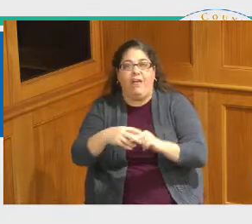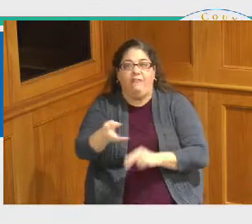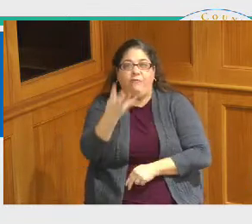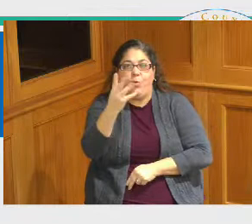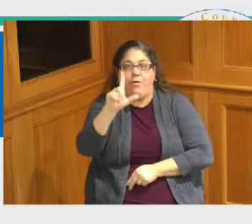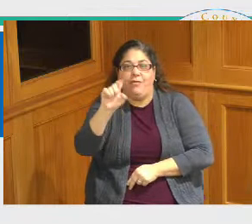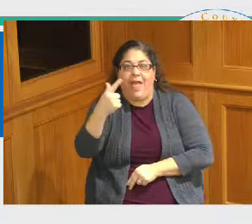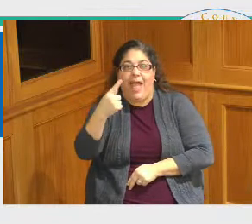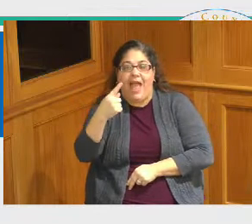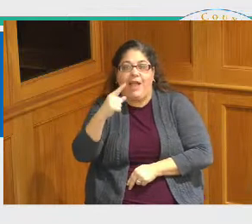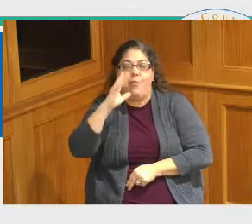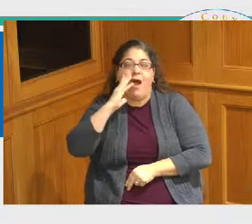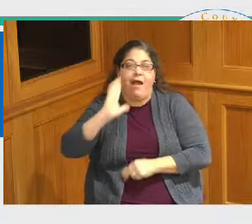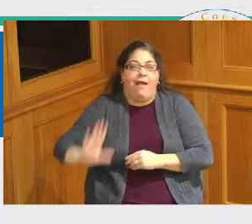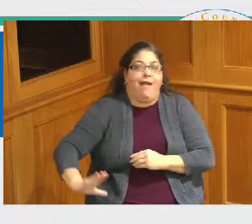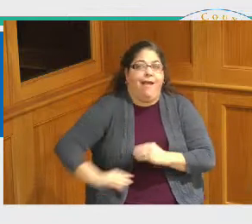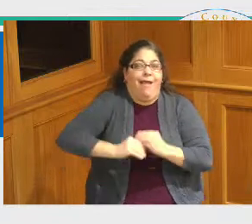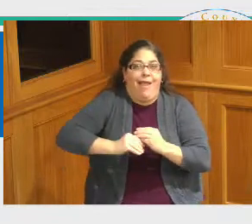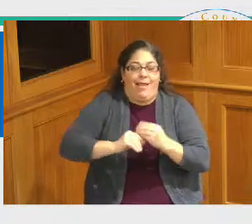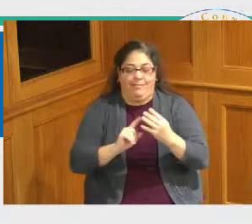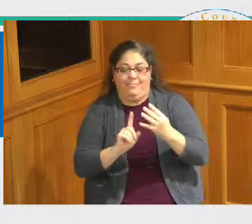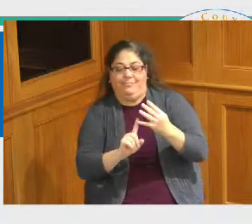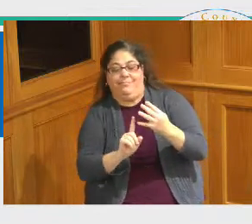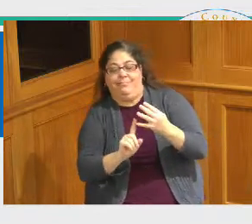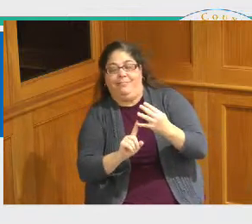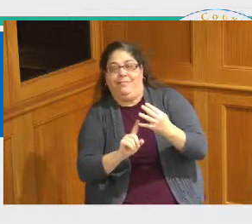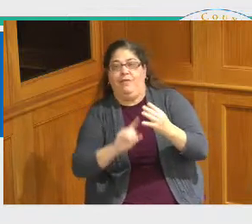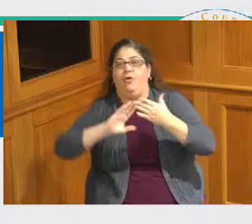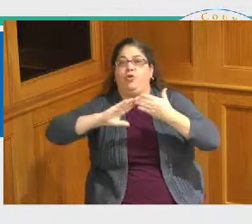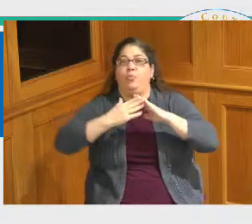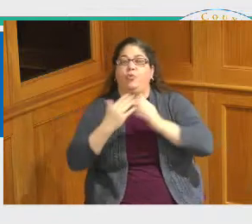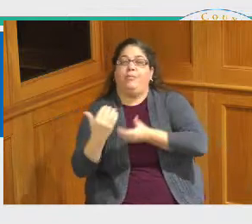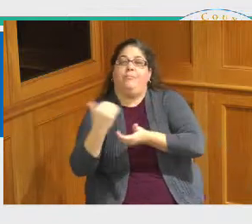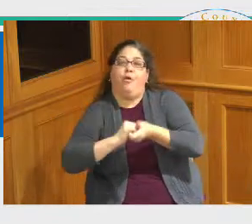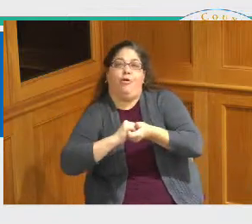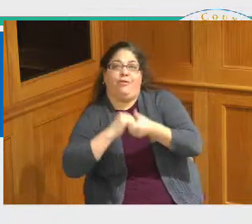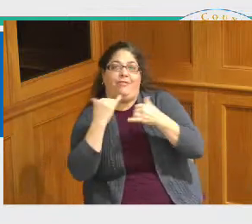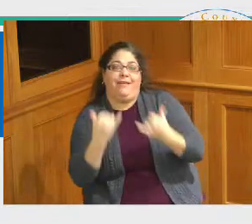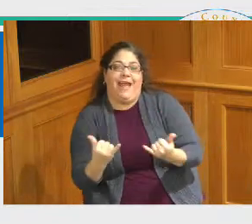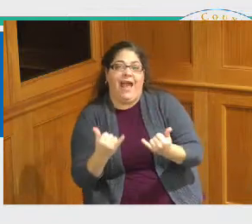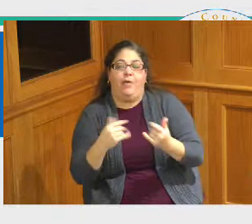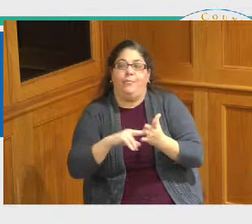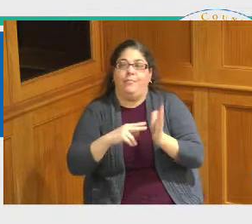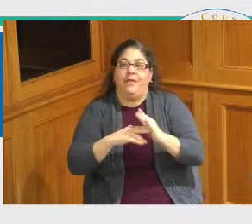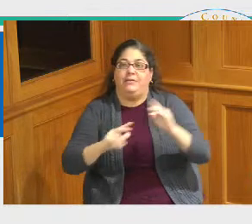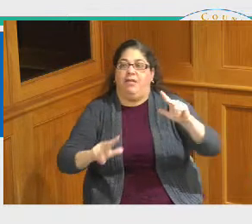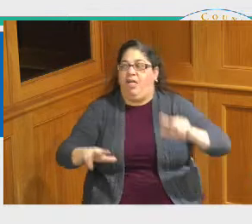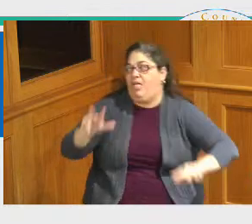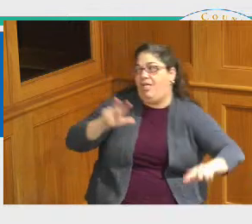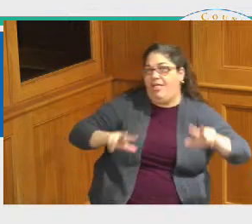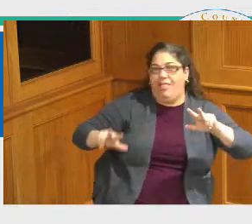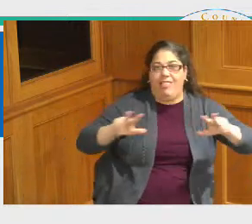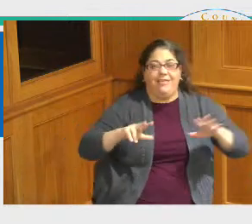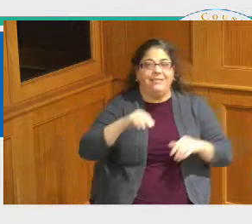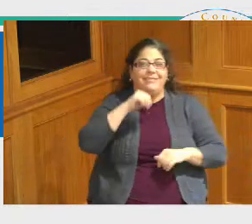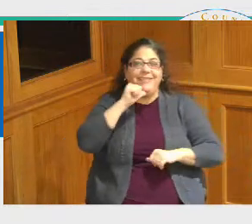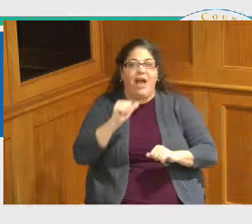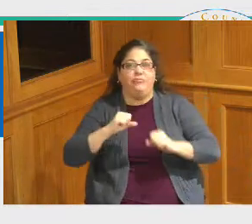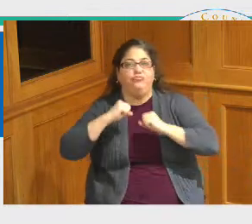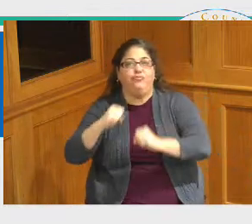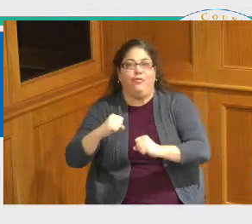legs because we've added this big piece with community partnerships. In addition, our proposed economic